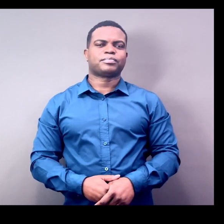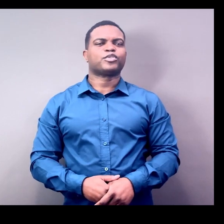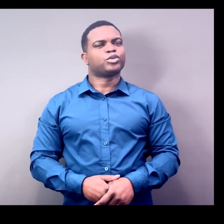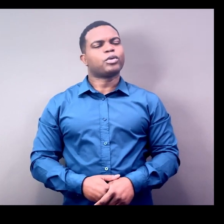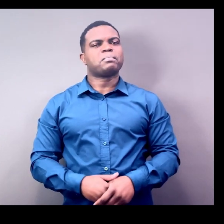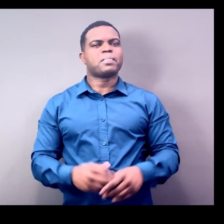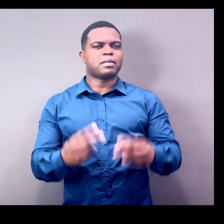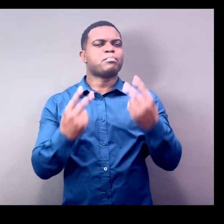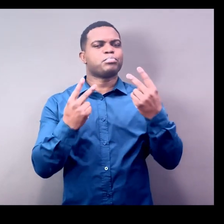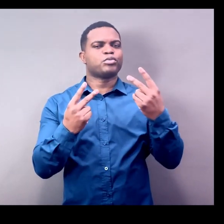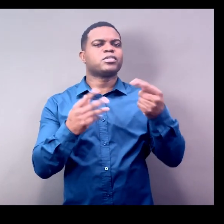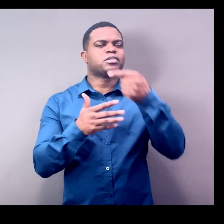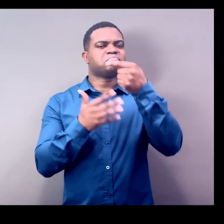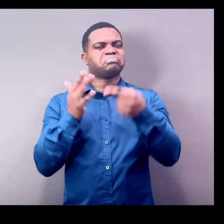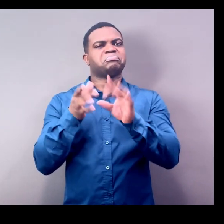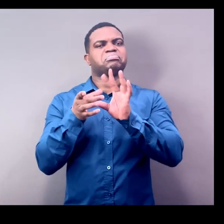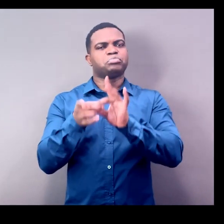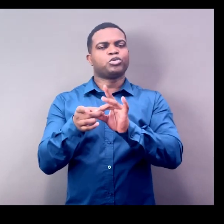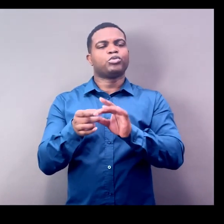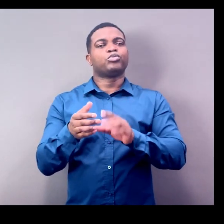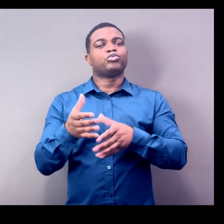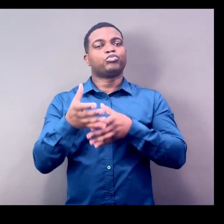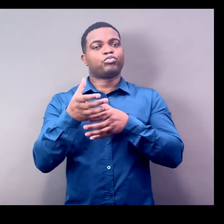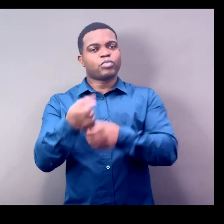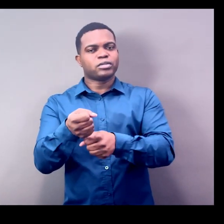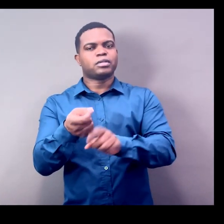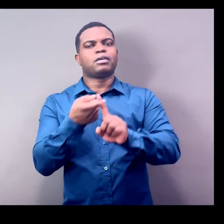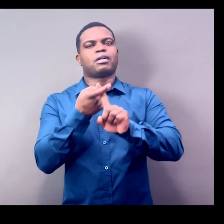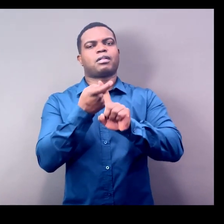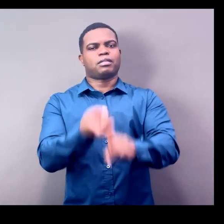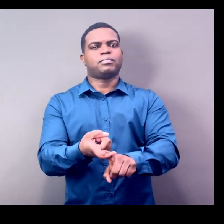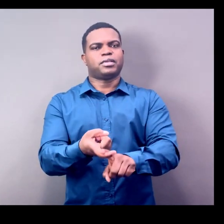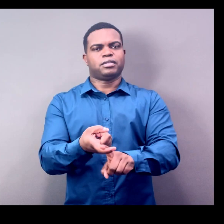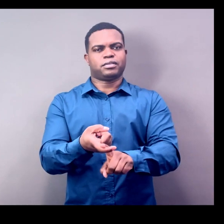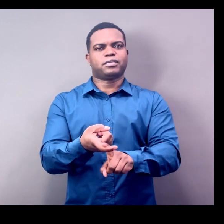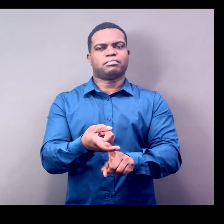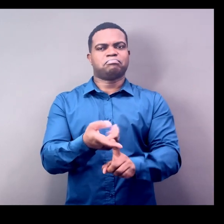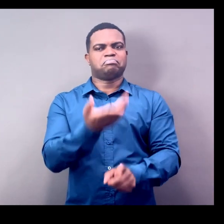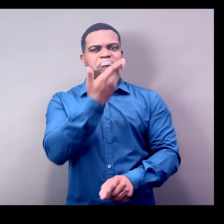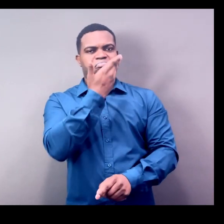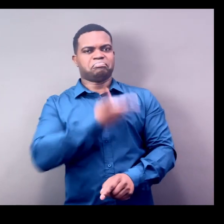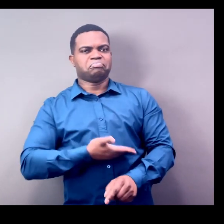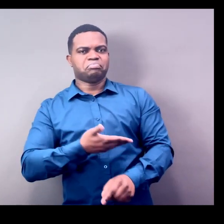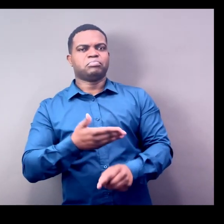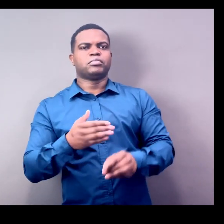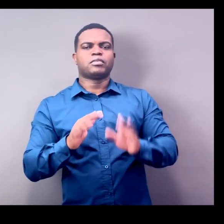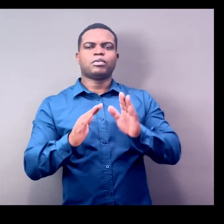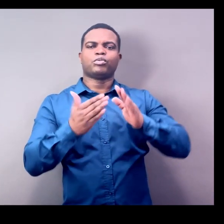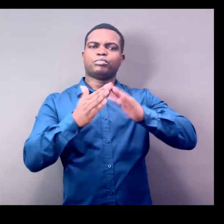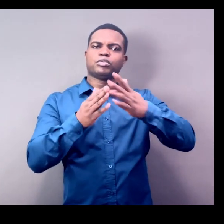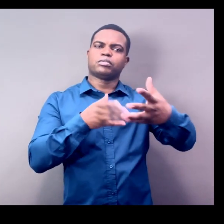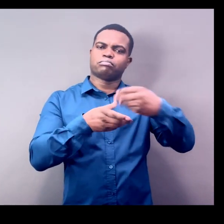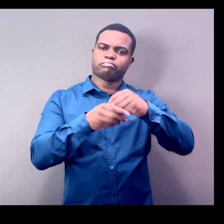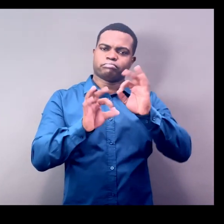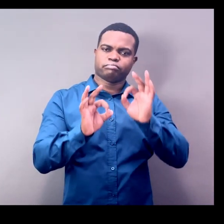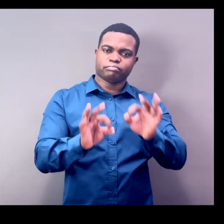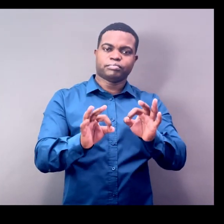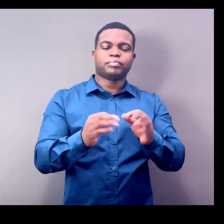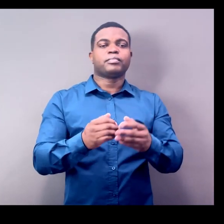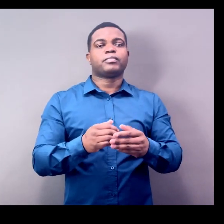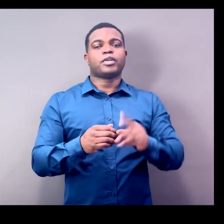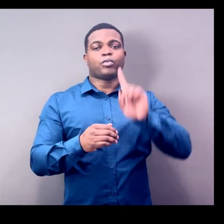So these are the importance of trust and credibility in community engagement. Trust and